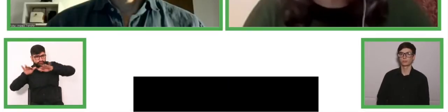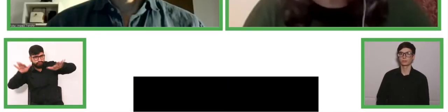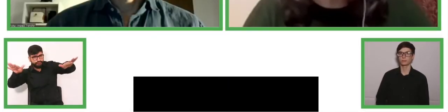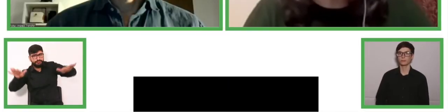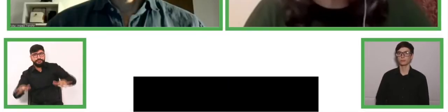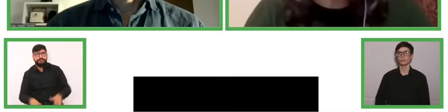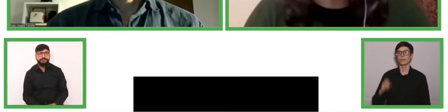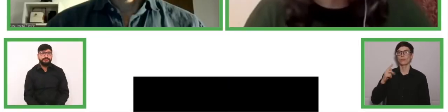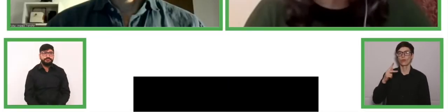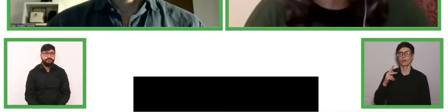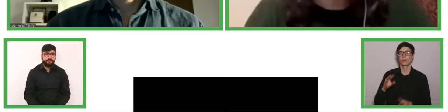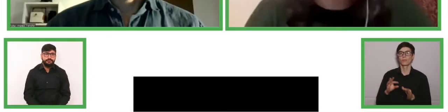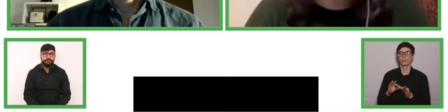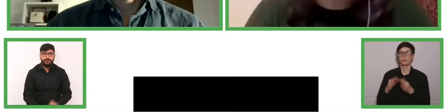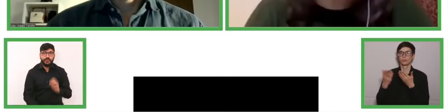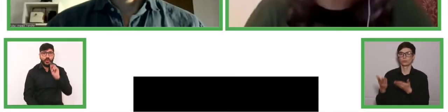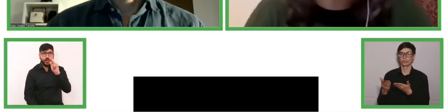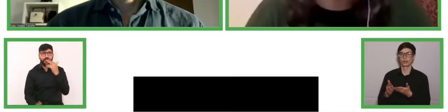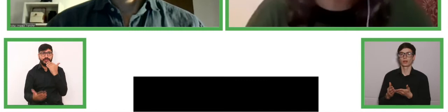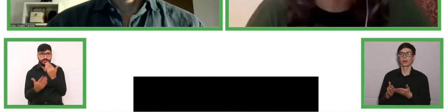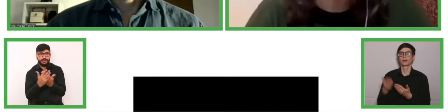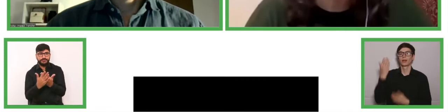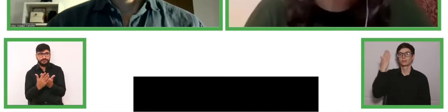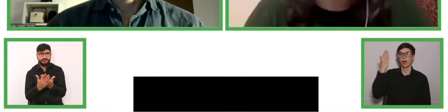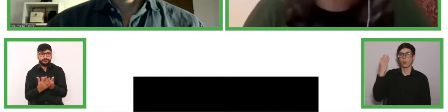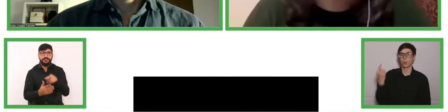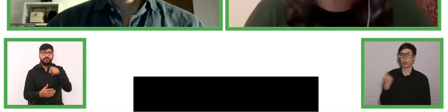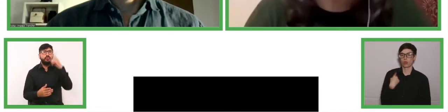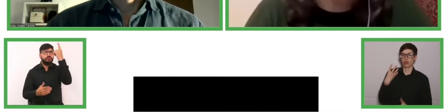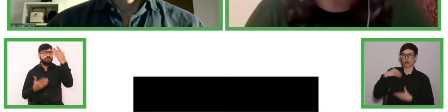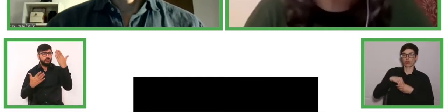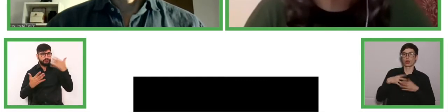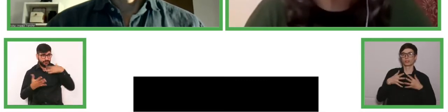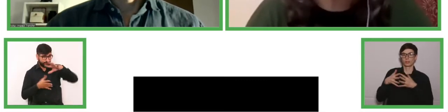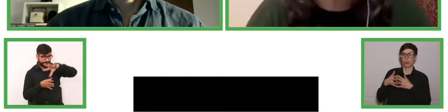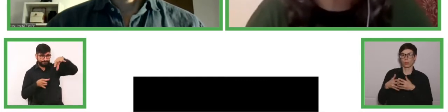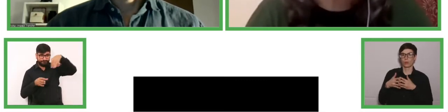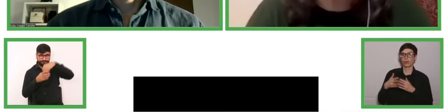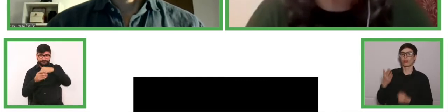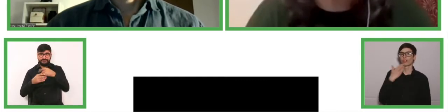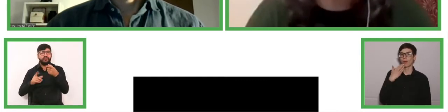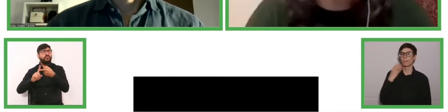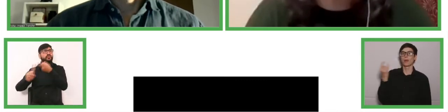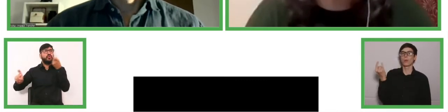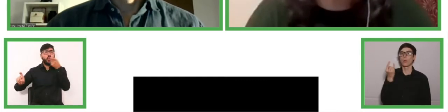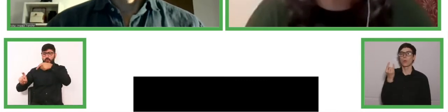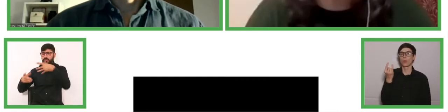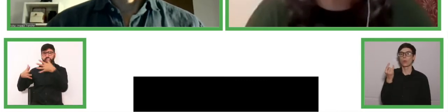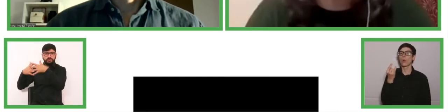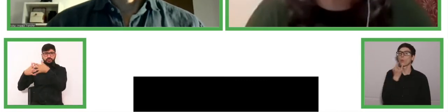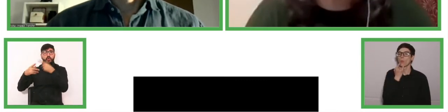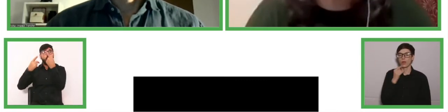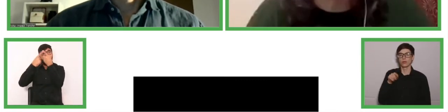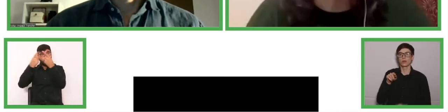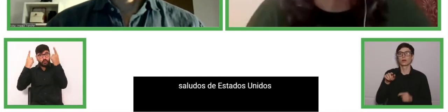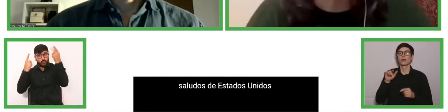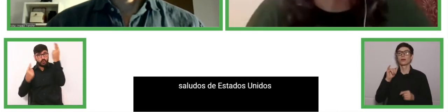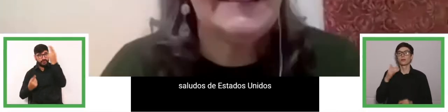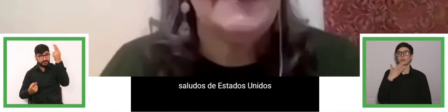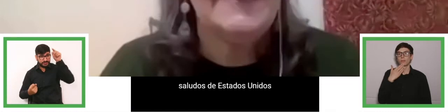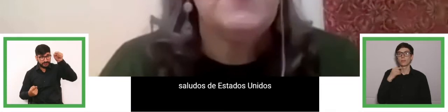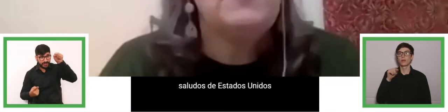Greetings from the US and Uruguay. I'm Connie Vandarakis, presenting with my colleague, César